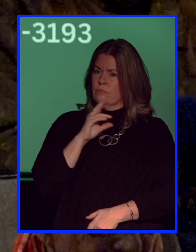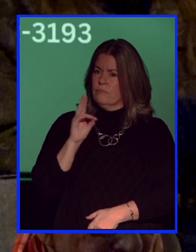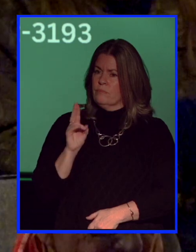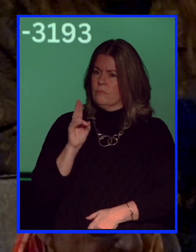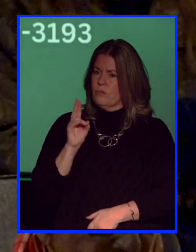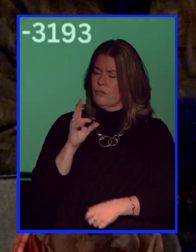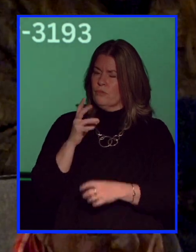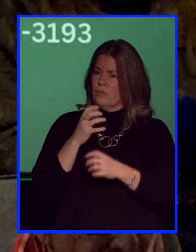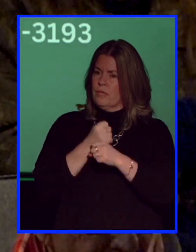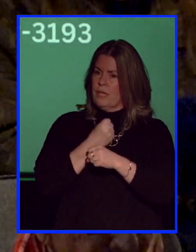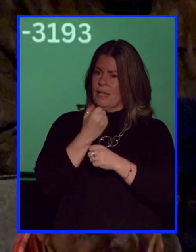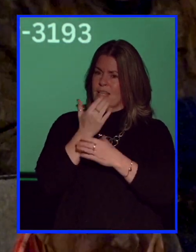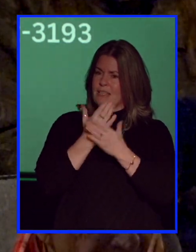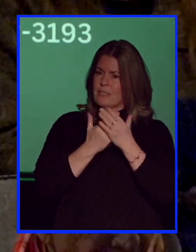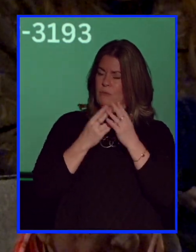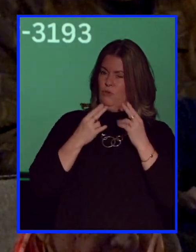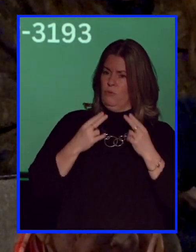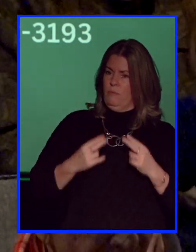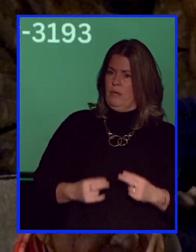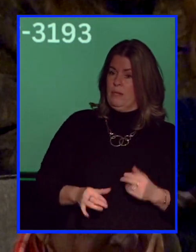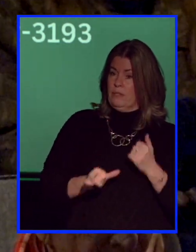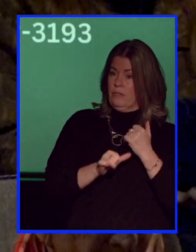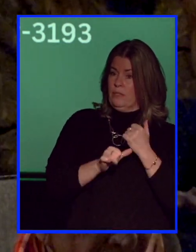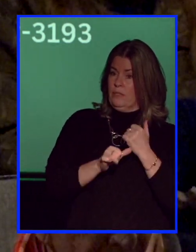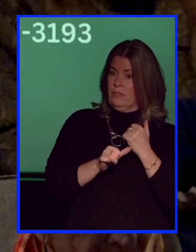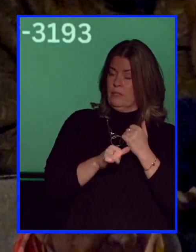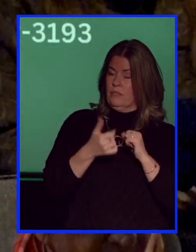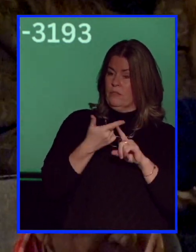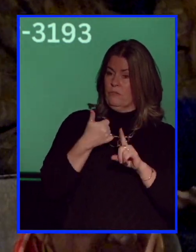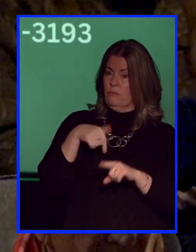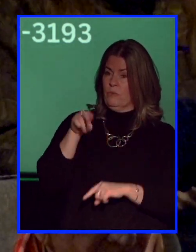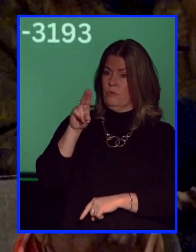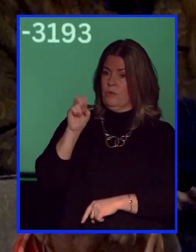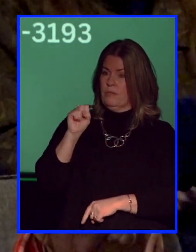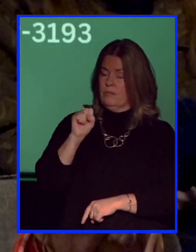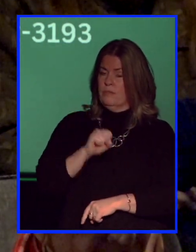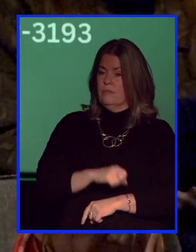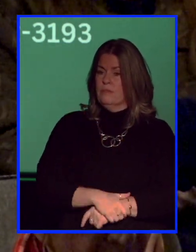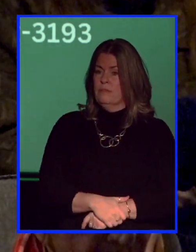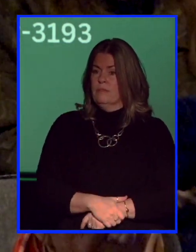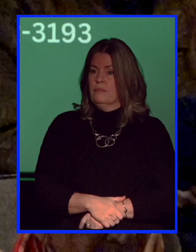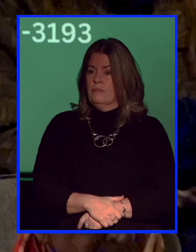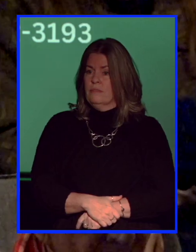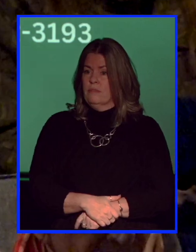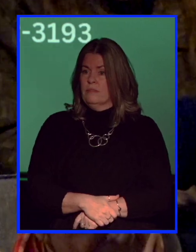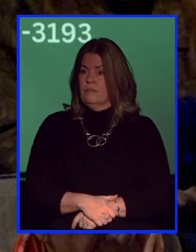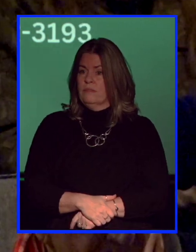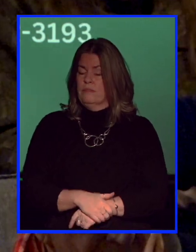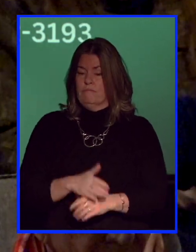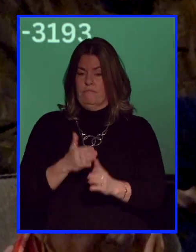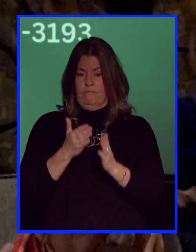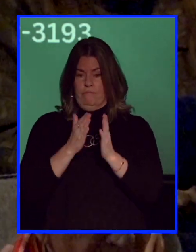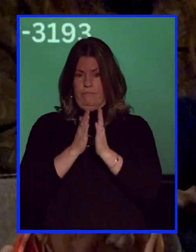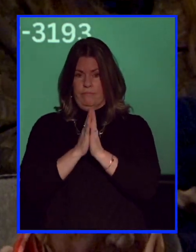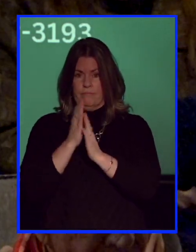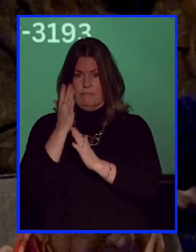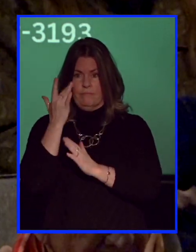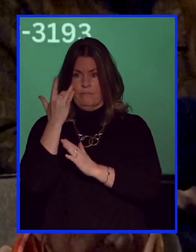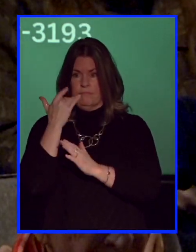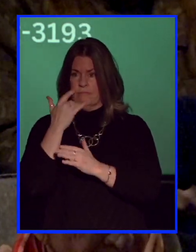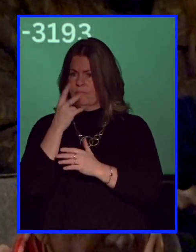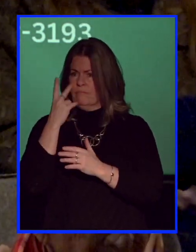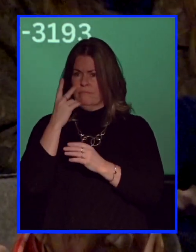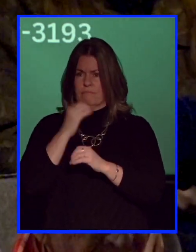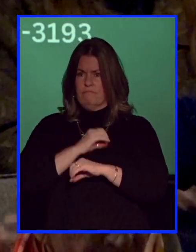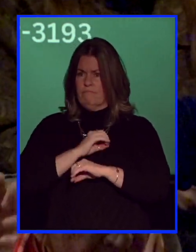already receiving some humanitarian assistance from the United States. And I'm asking it because I've not seen anything